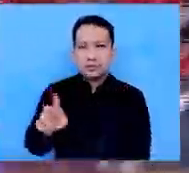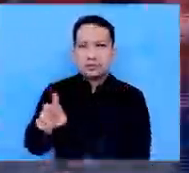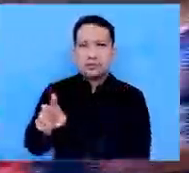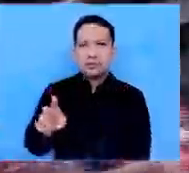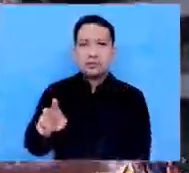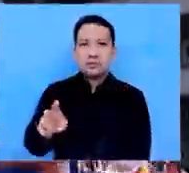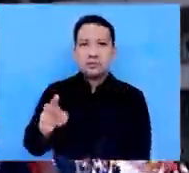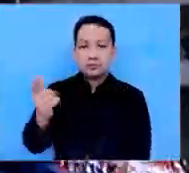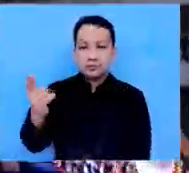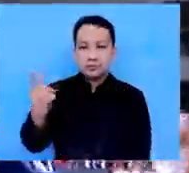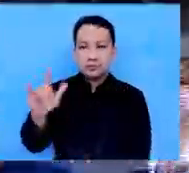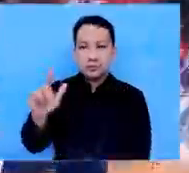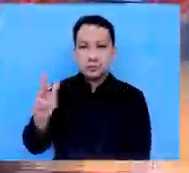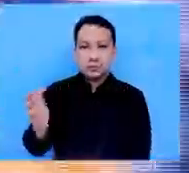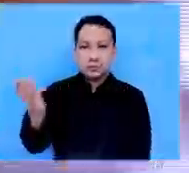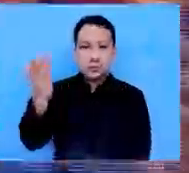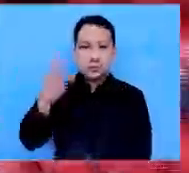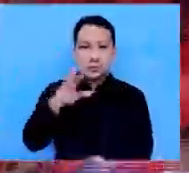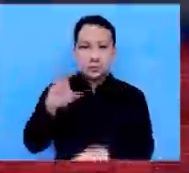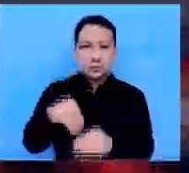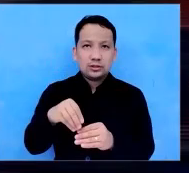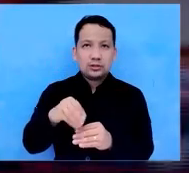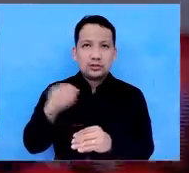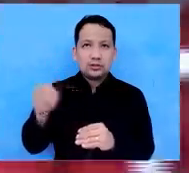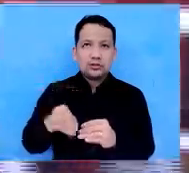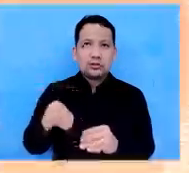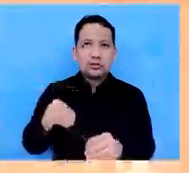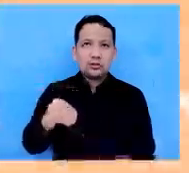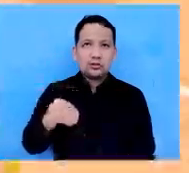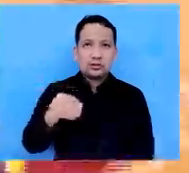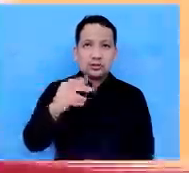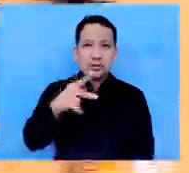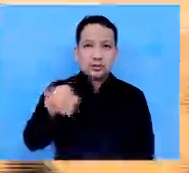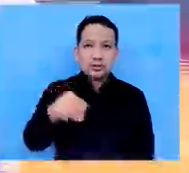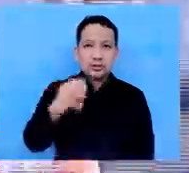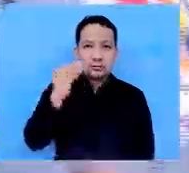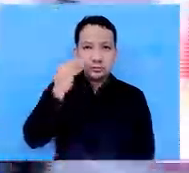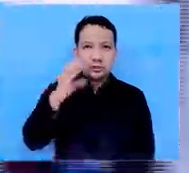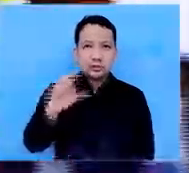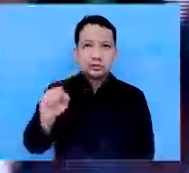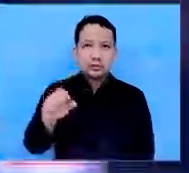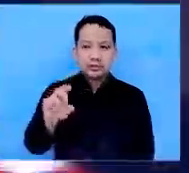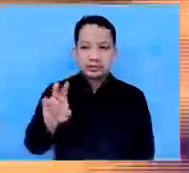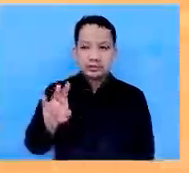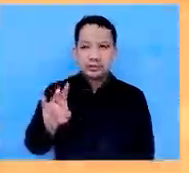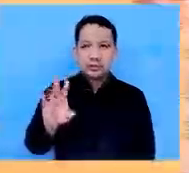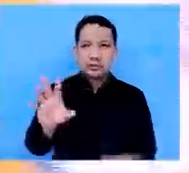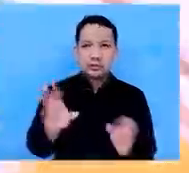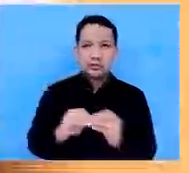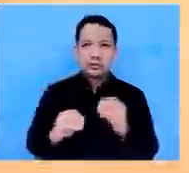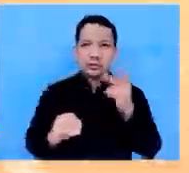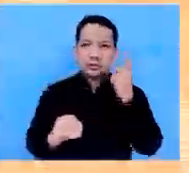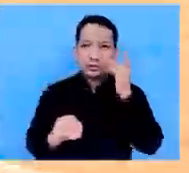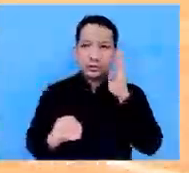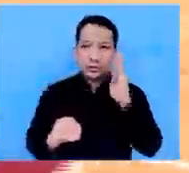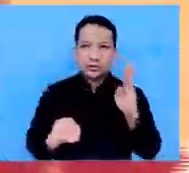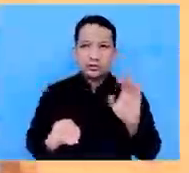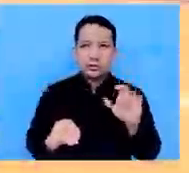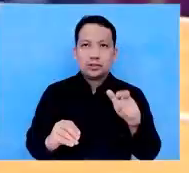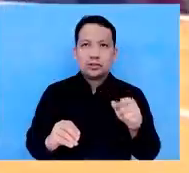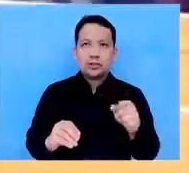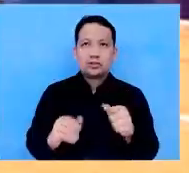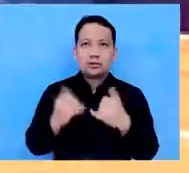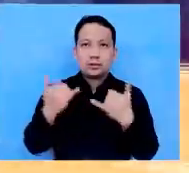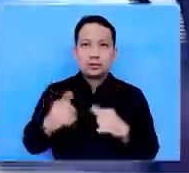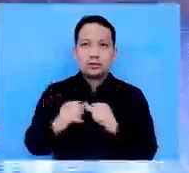23 rebounds ang ambag ni Meralco import KJ McDaniels, habang 17 points naman kay Chris Banquero. Naglaro na